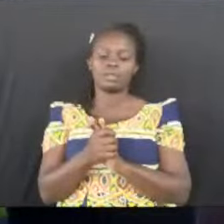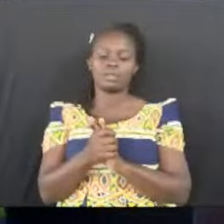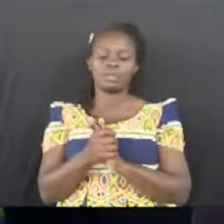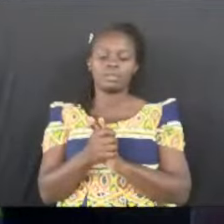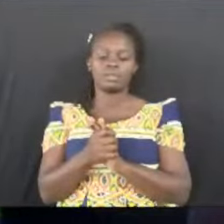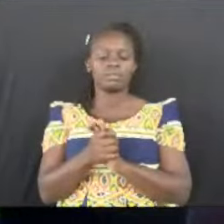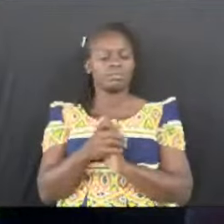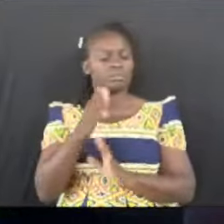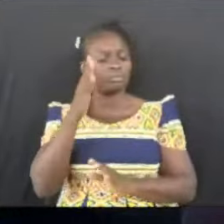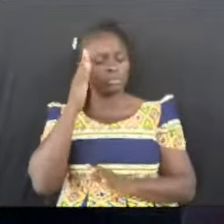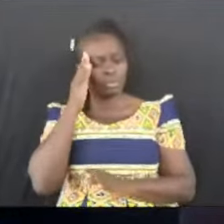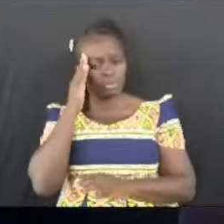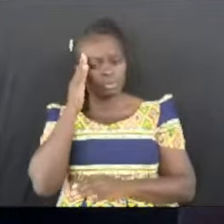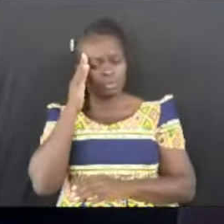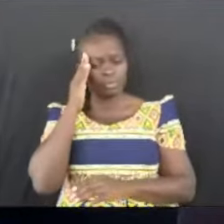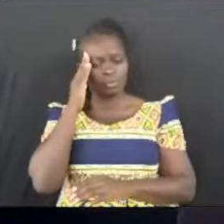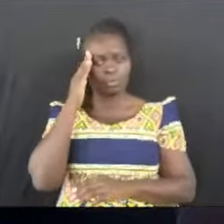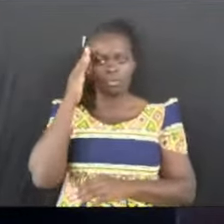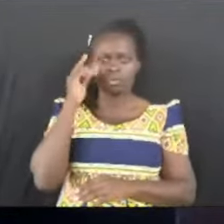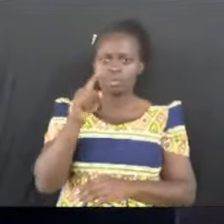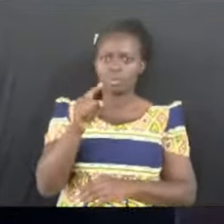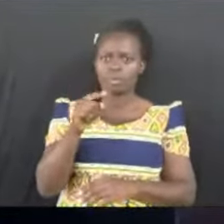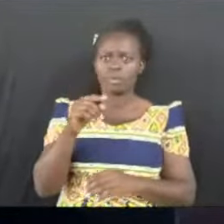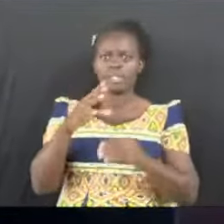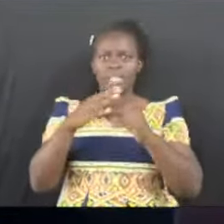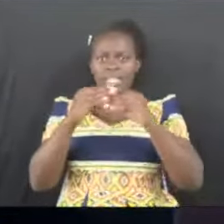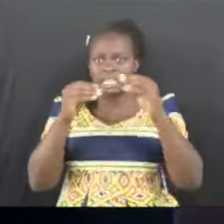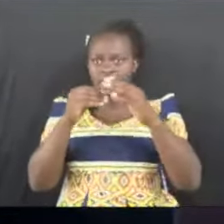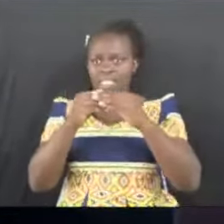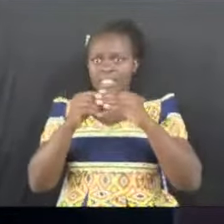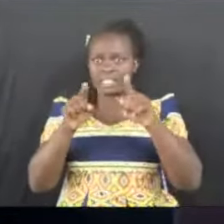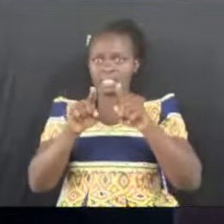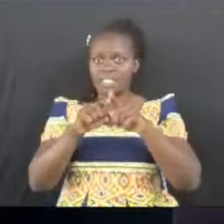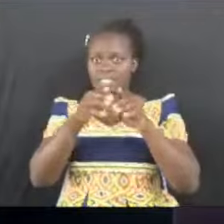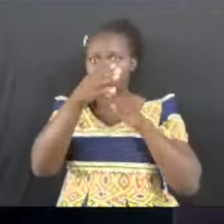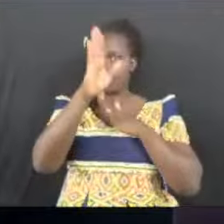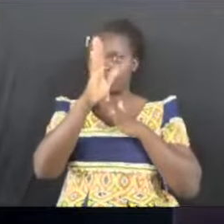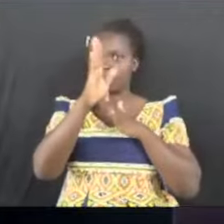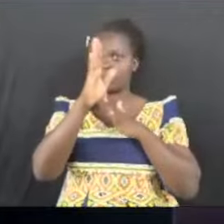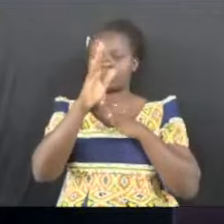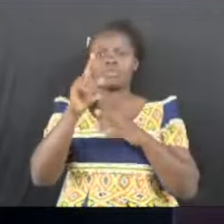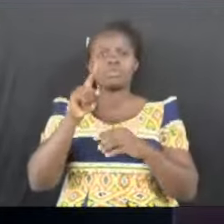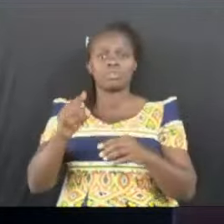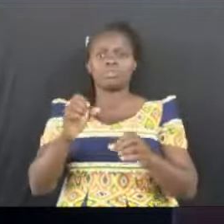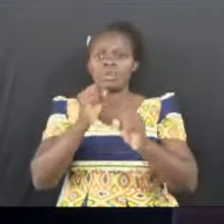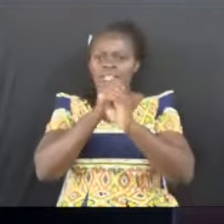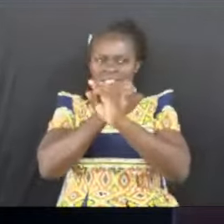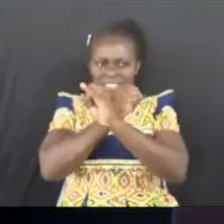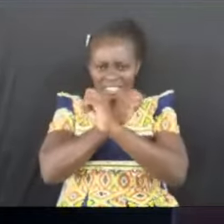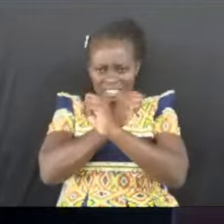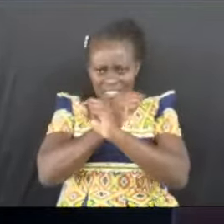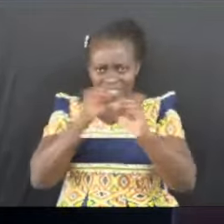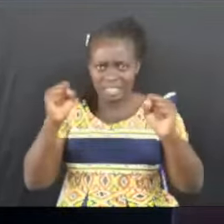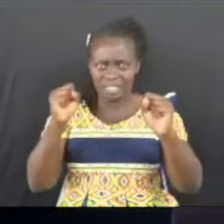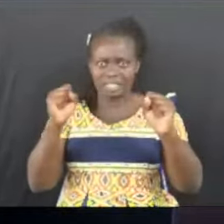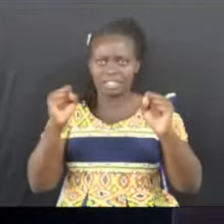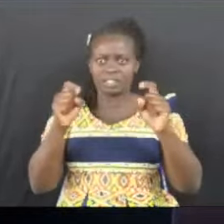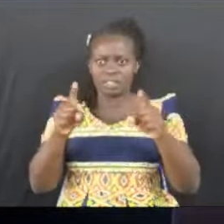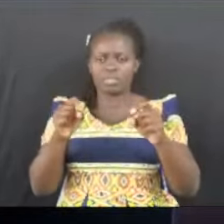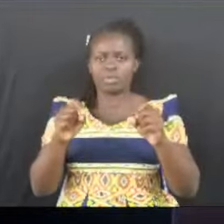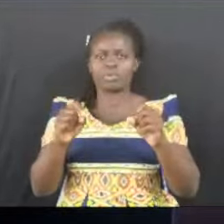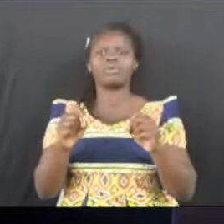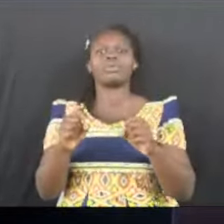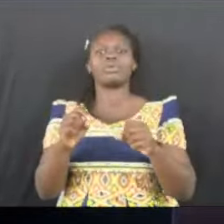know, because we are created in God's image, we are sacred people, temples. You